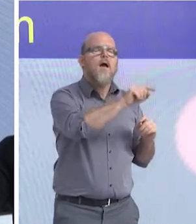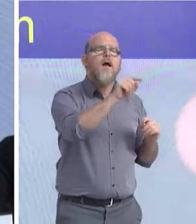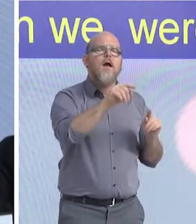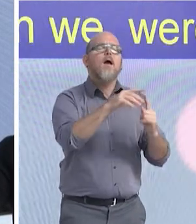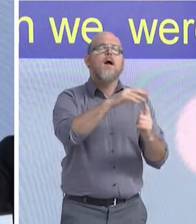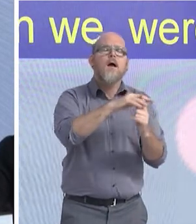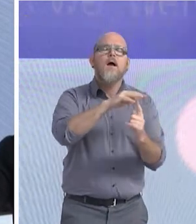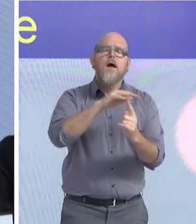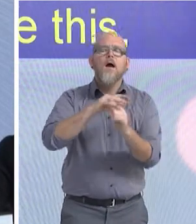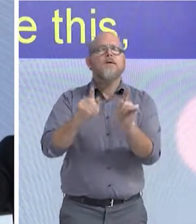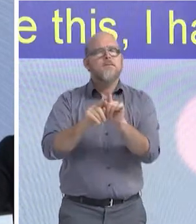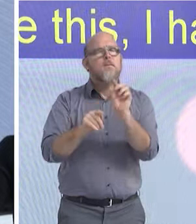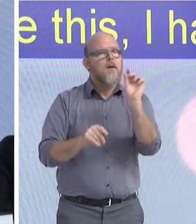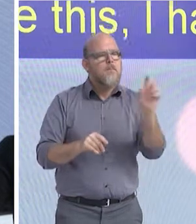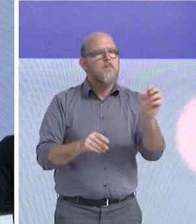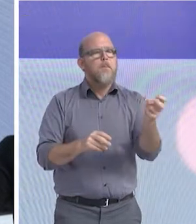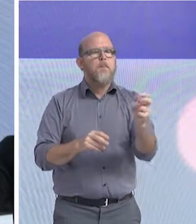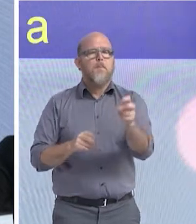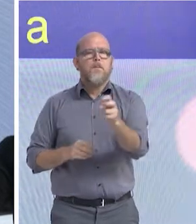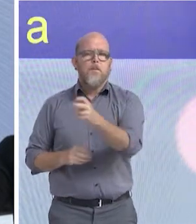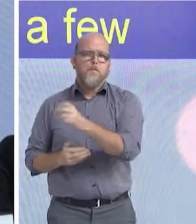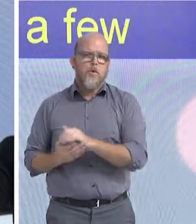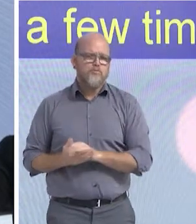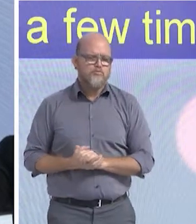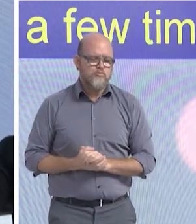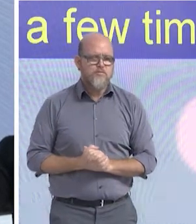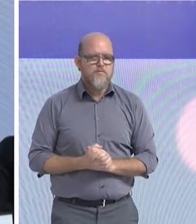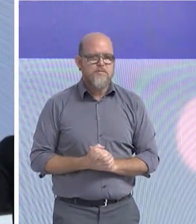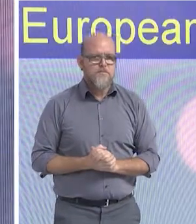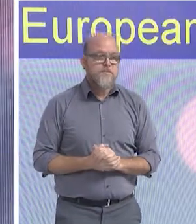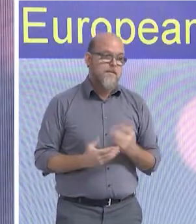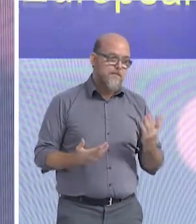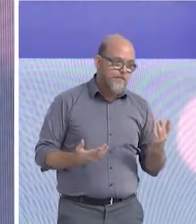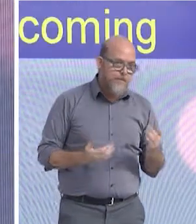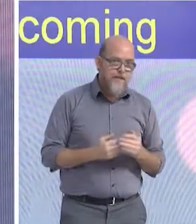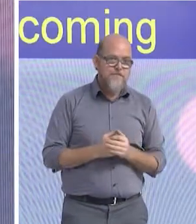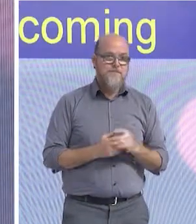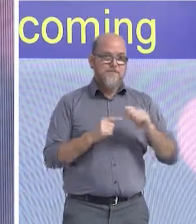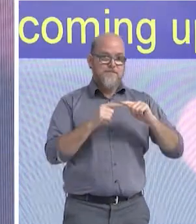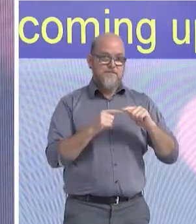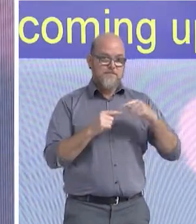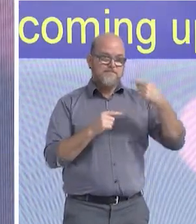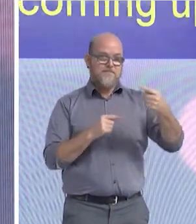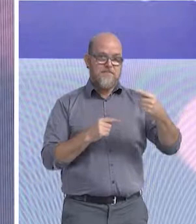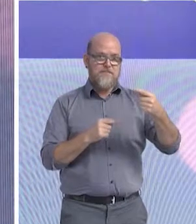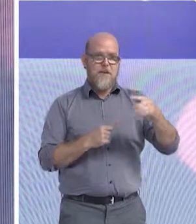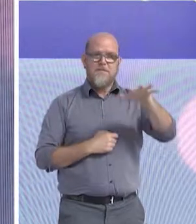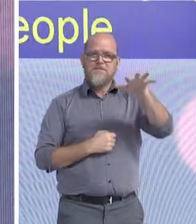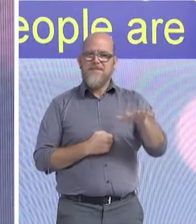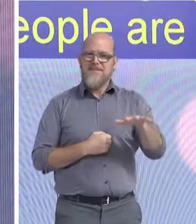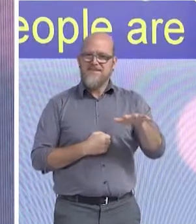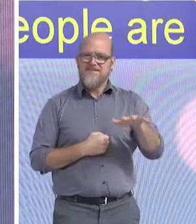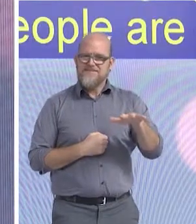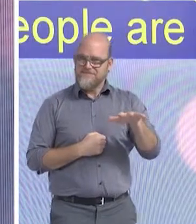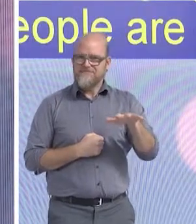made the point a few times that, you know, there are European Parliament elections coming up next May. A lot of people are disengaged from those.